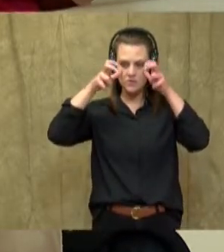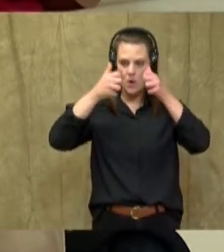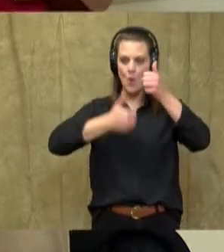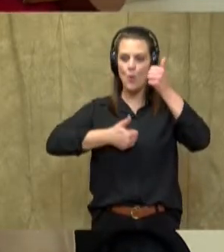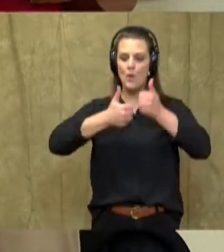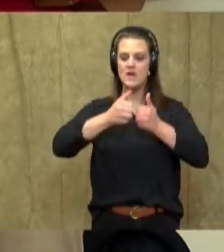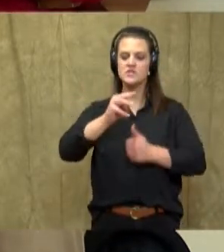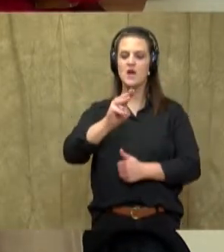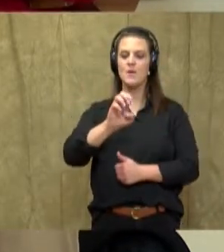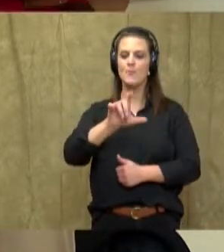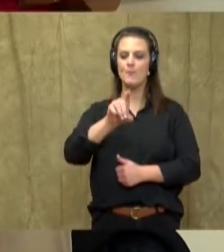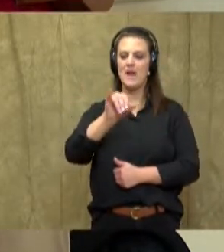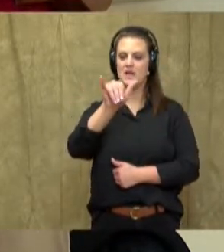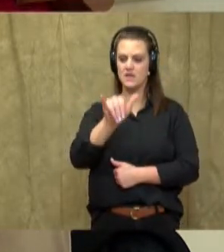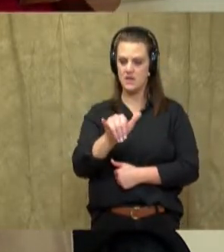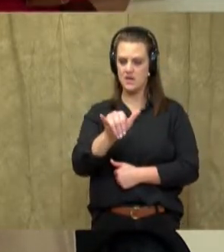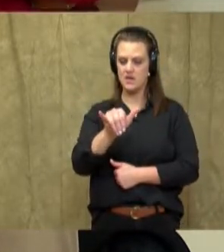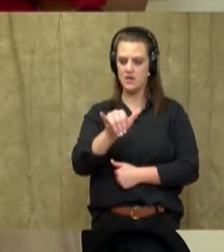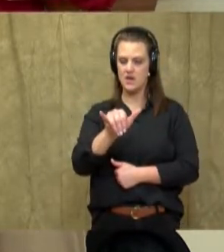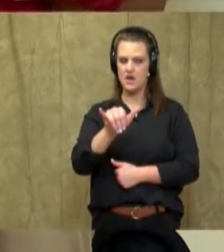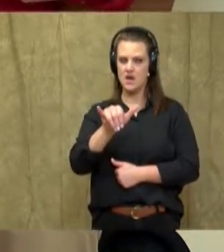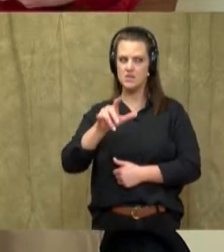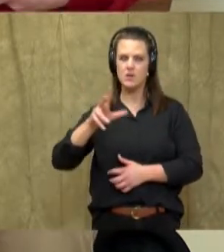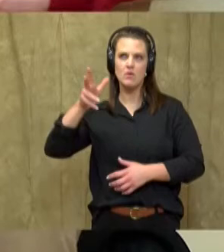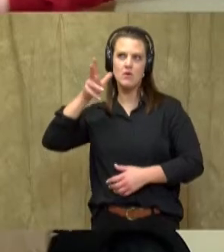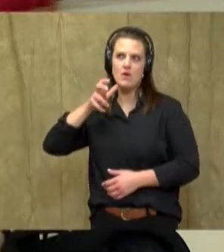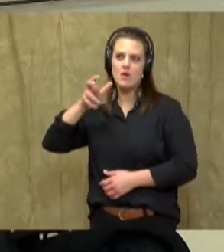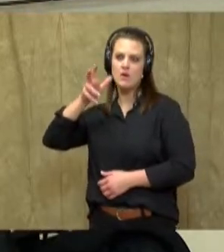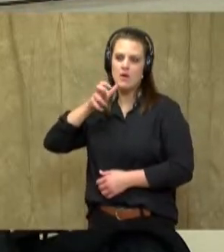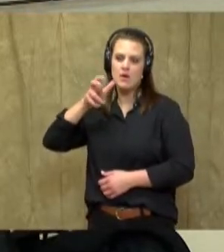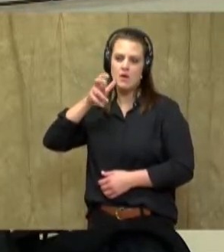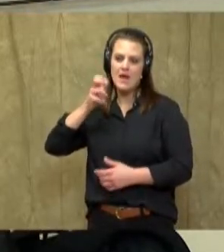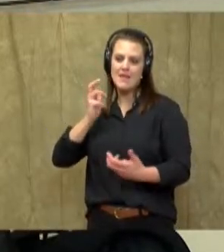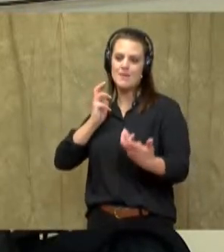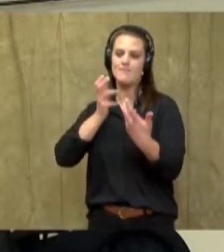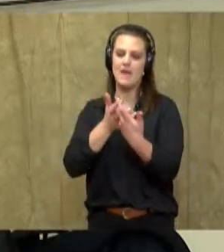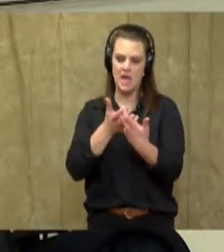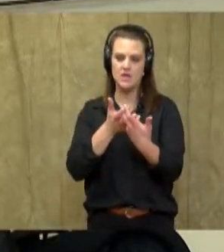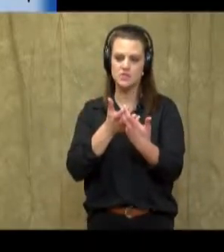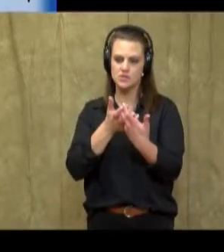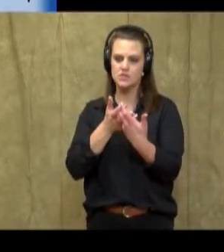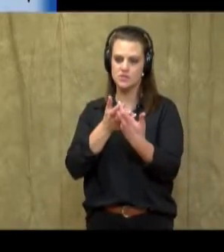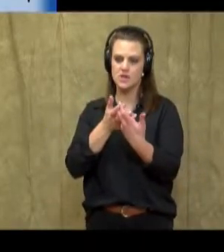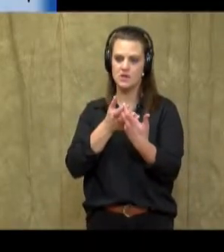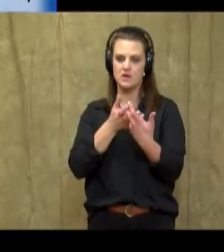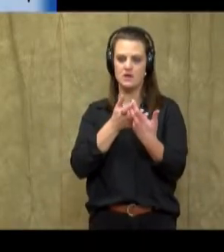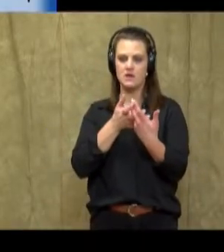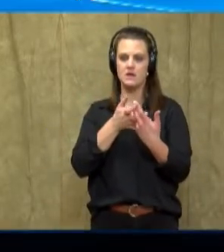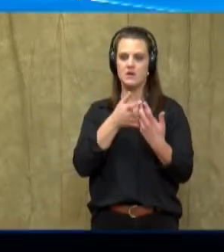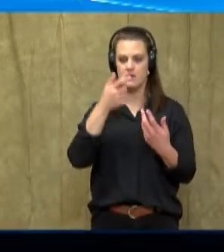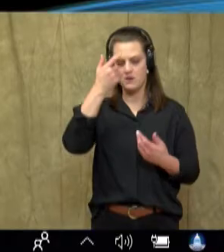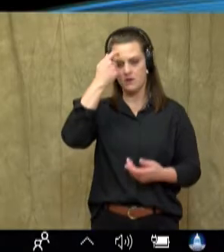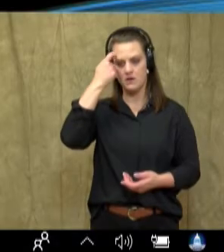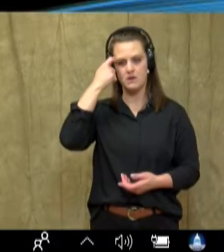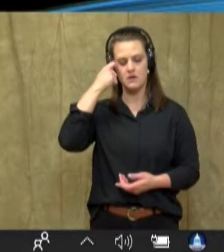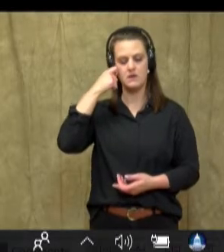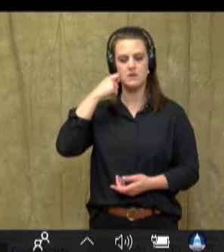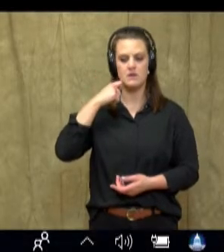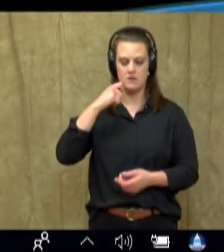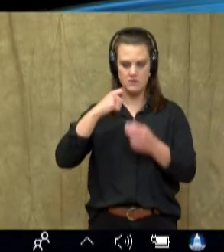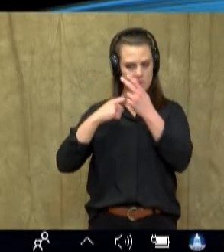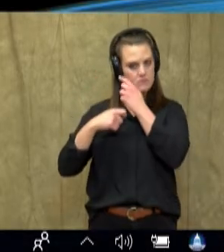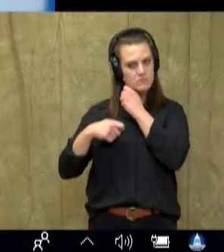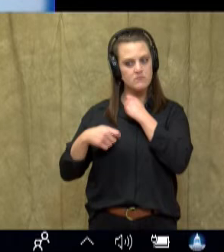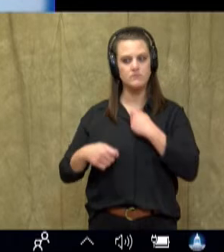which melody does the example sound like. Let me move over to the computer, play the example for